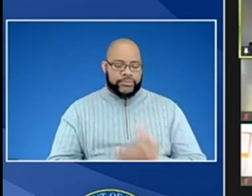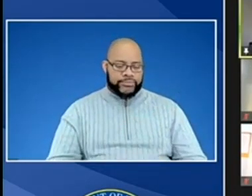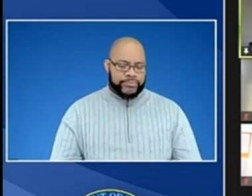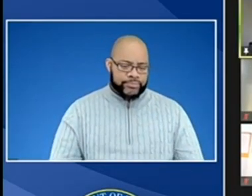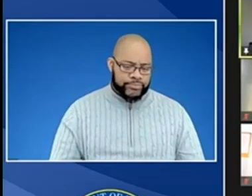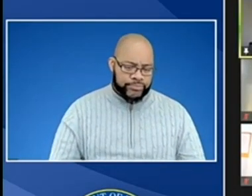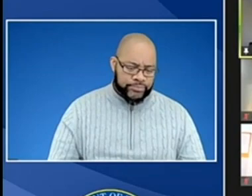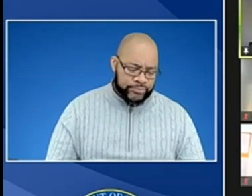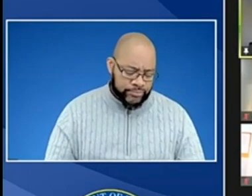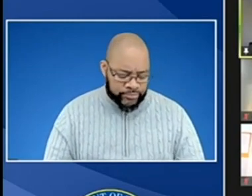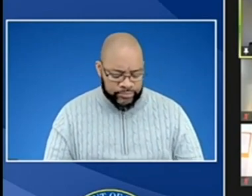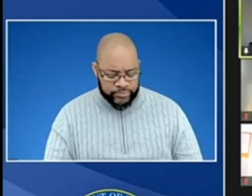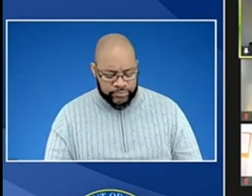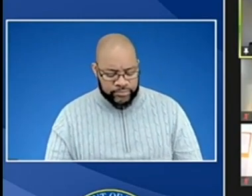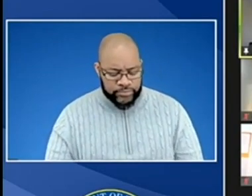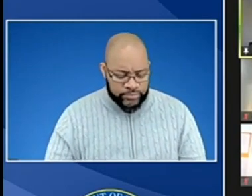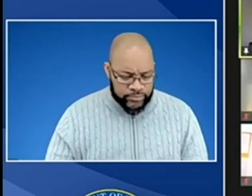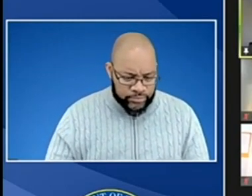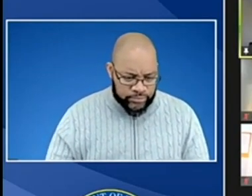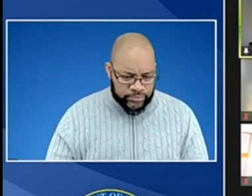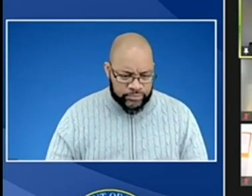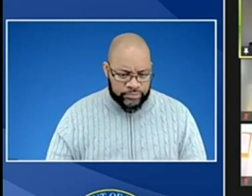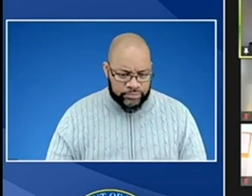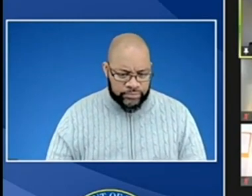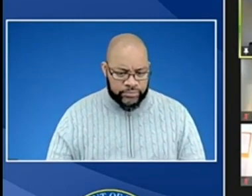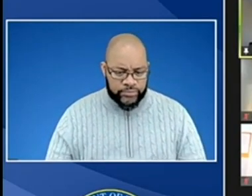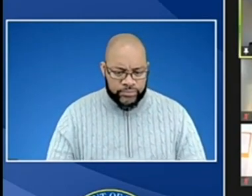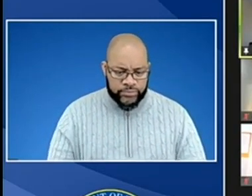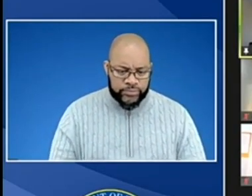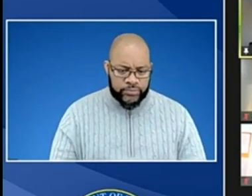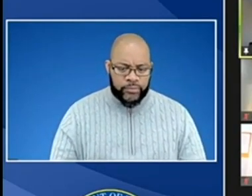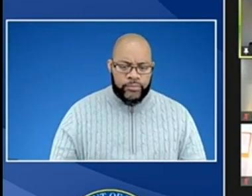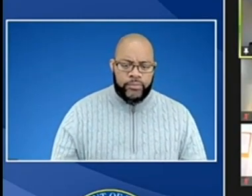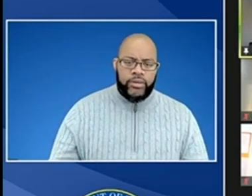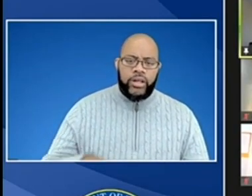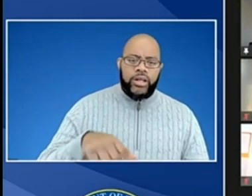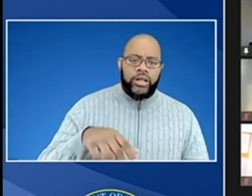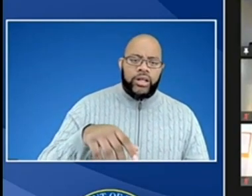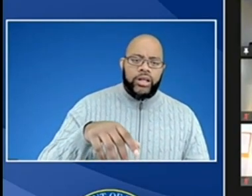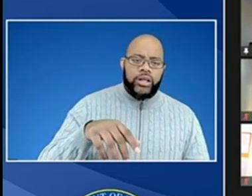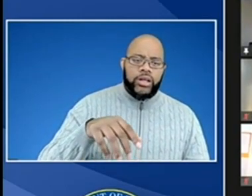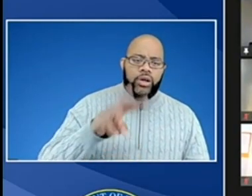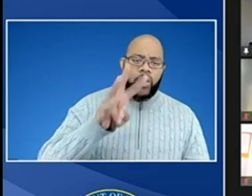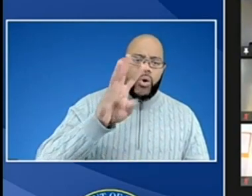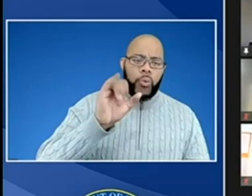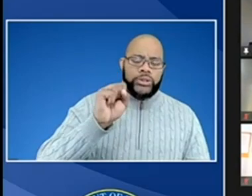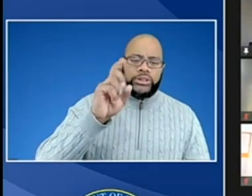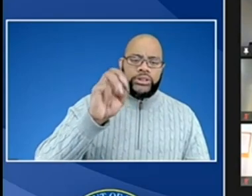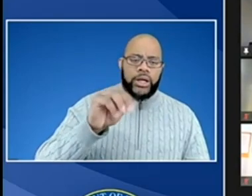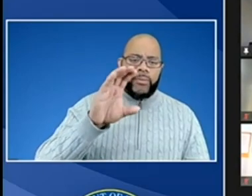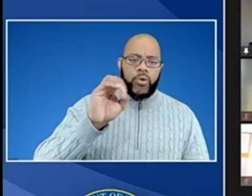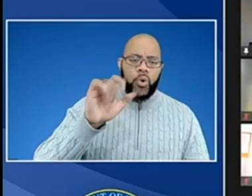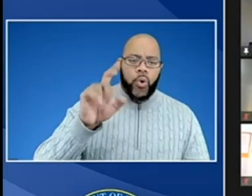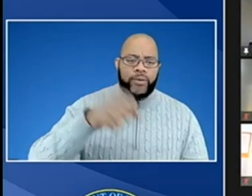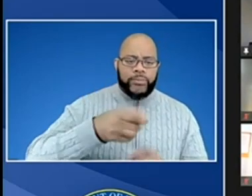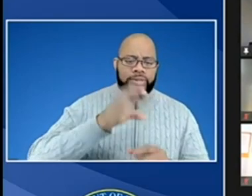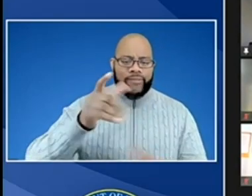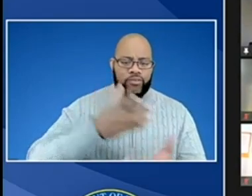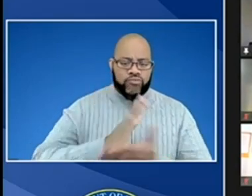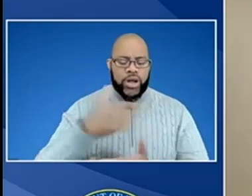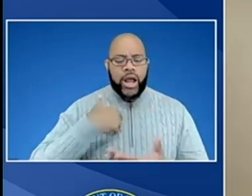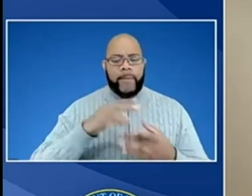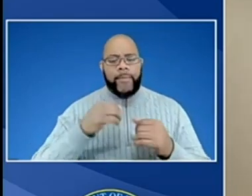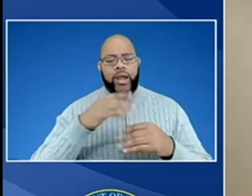Thank you, Lane. Wisdom Cole from Civil Rights. I was just making a comment to Tammy's